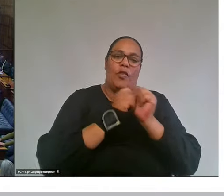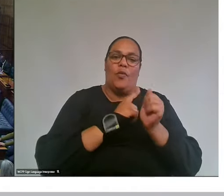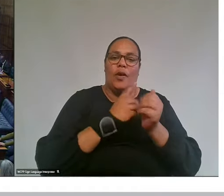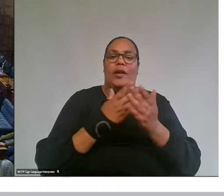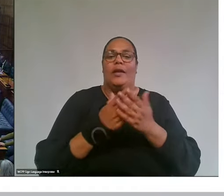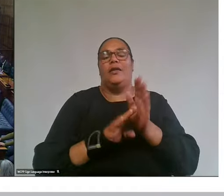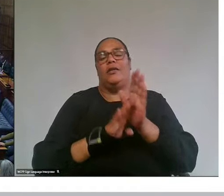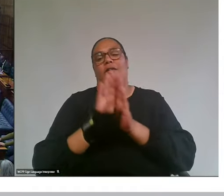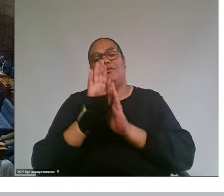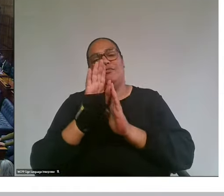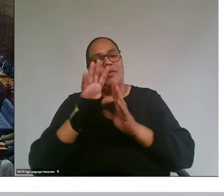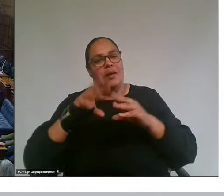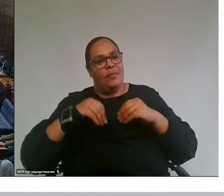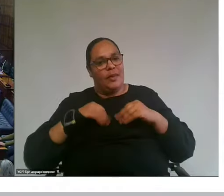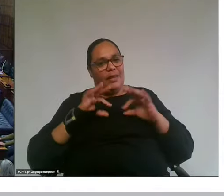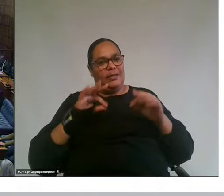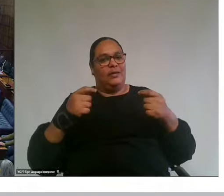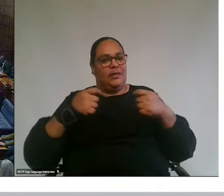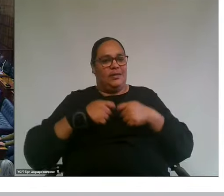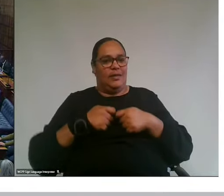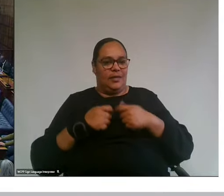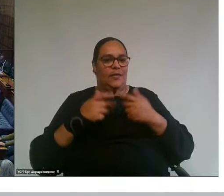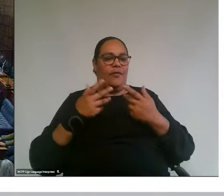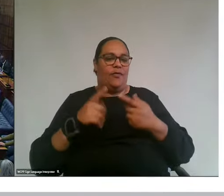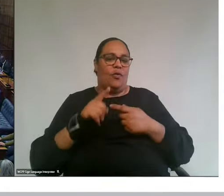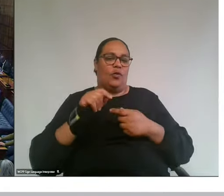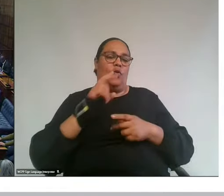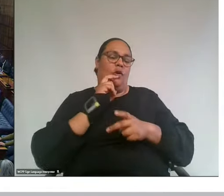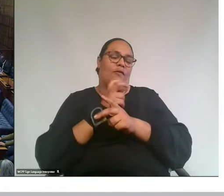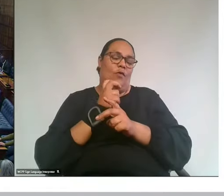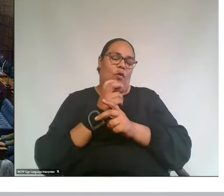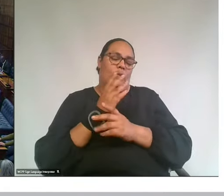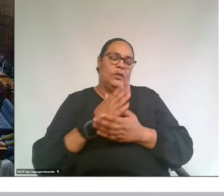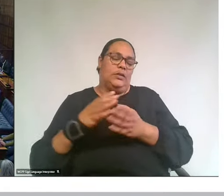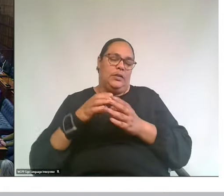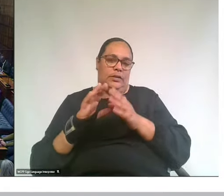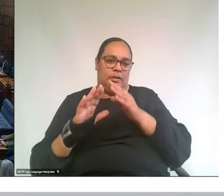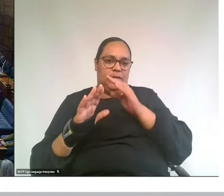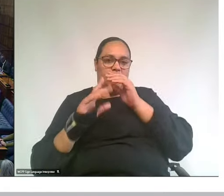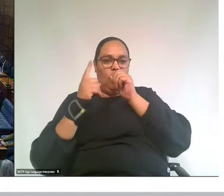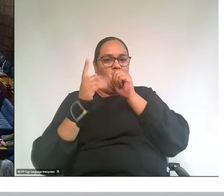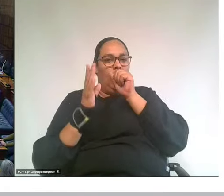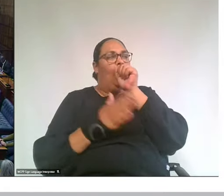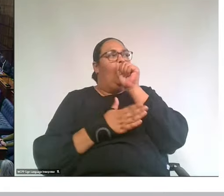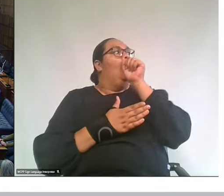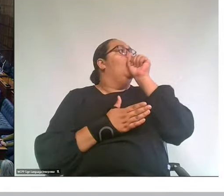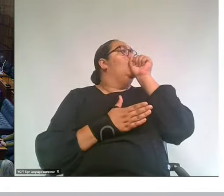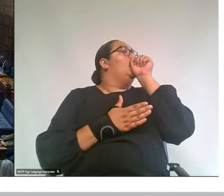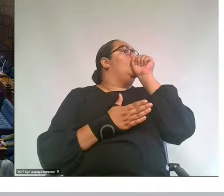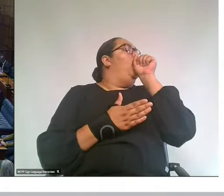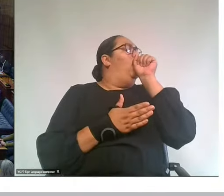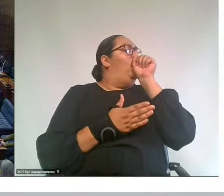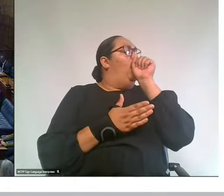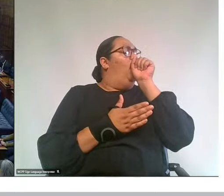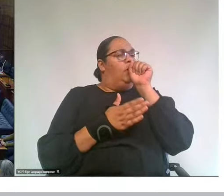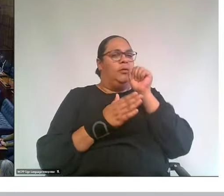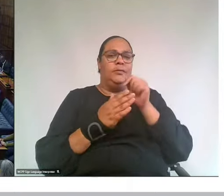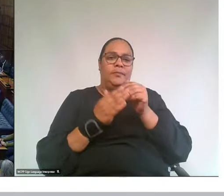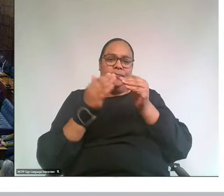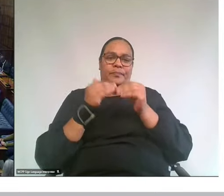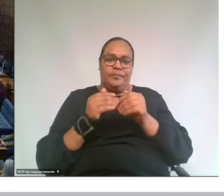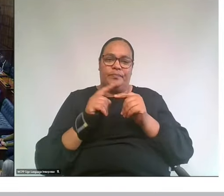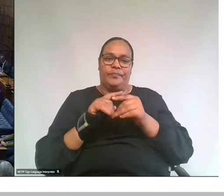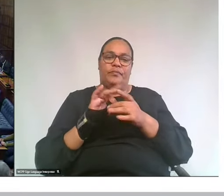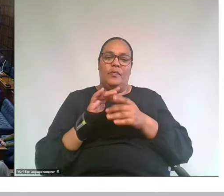increase in an uptake of those incentives okay for the for the informal sector that's the one thing then we've got quite a good relationship with